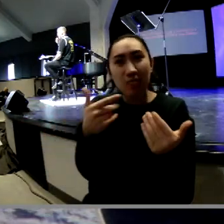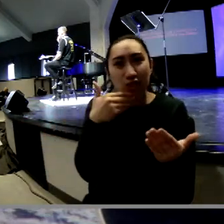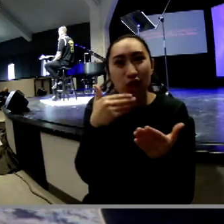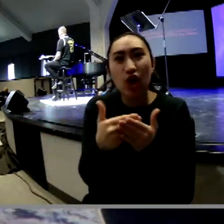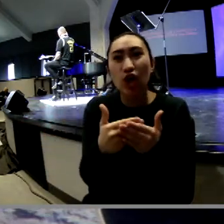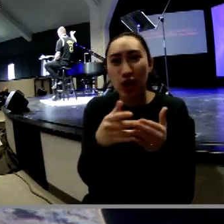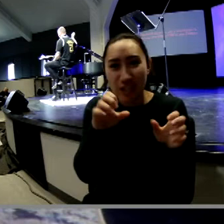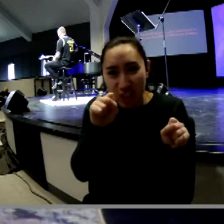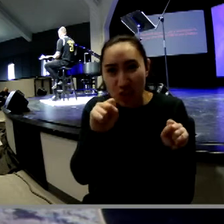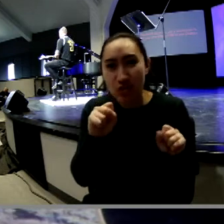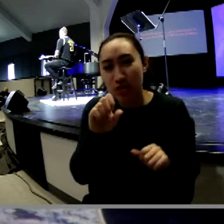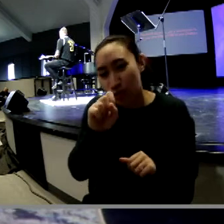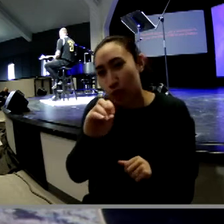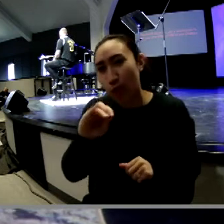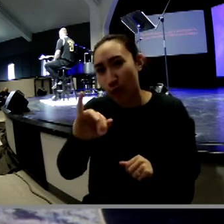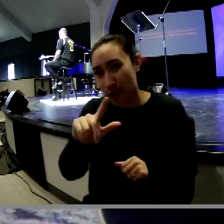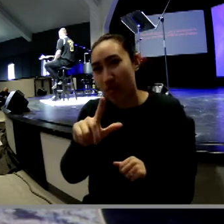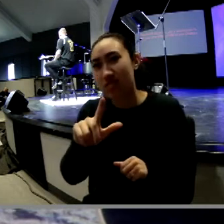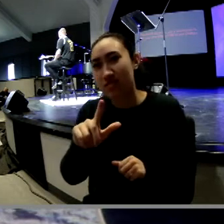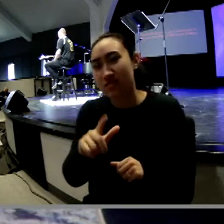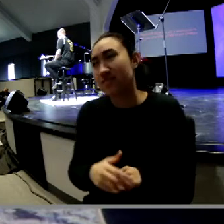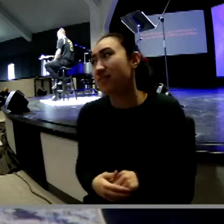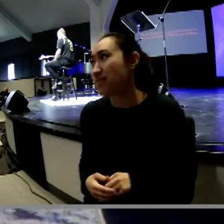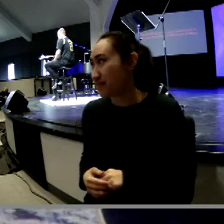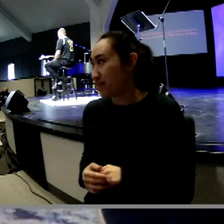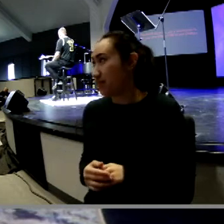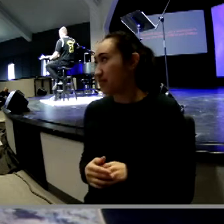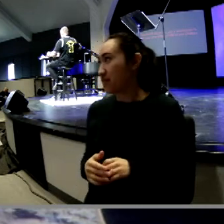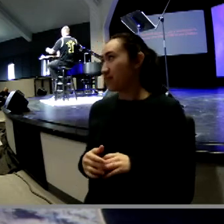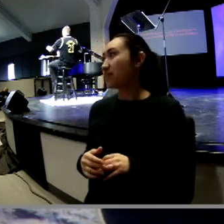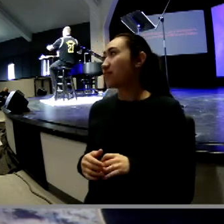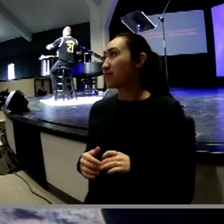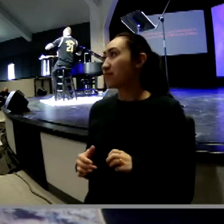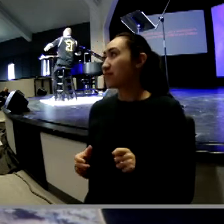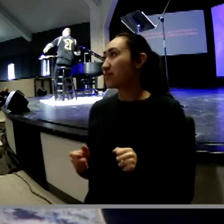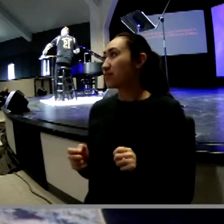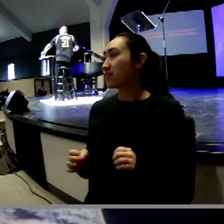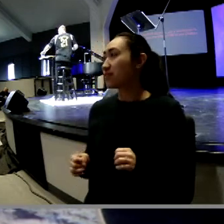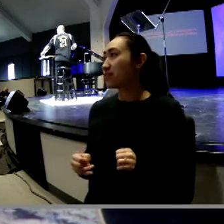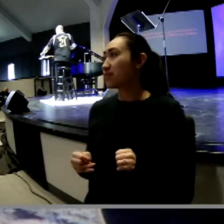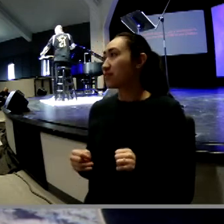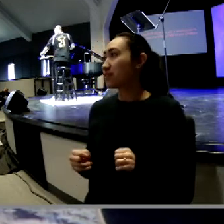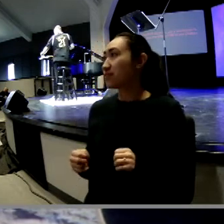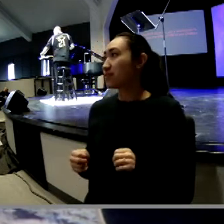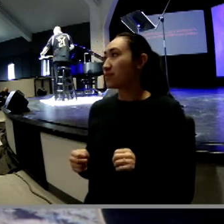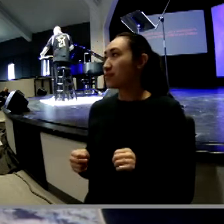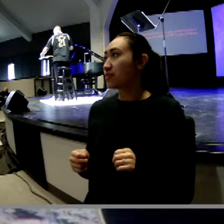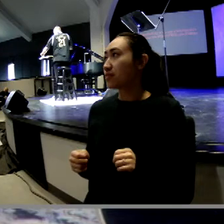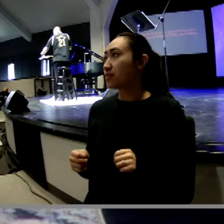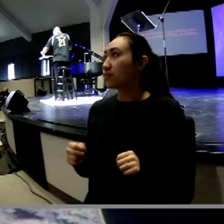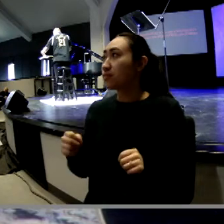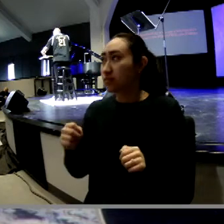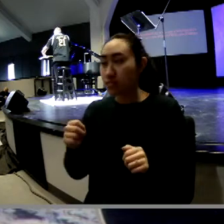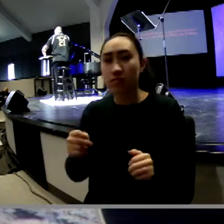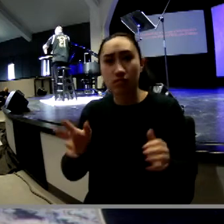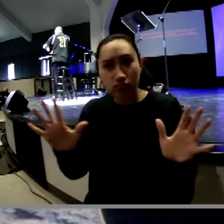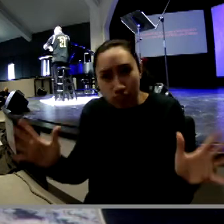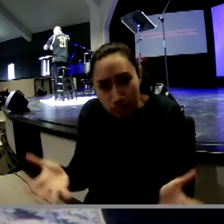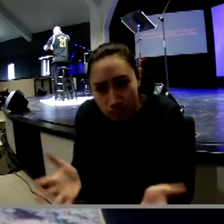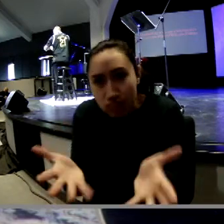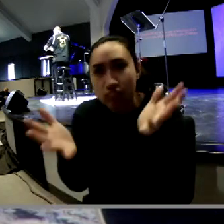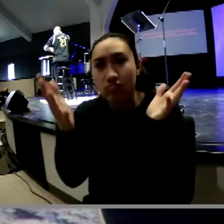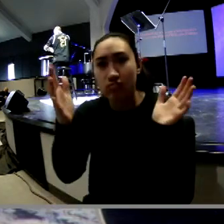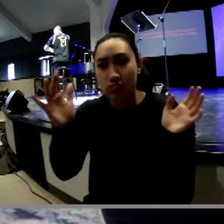forward. Cultivate the soils with Jesus parables and your own Jesus story in your journey. Cultivate the